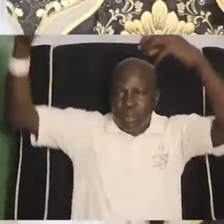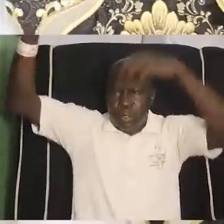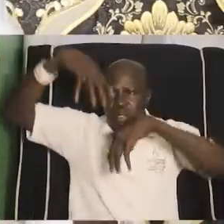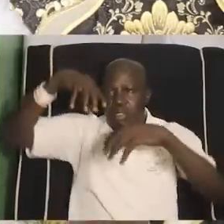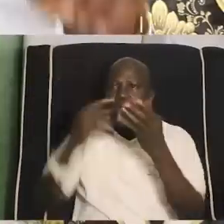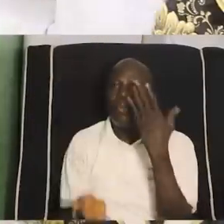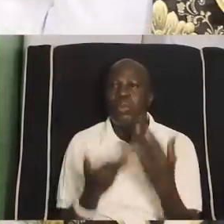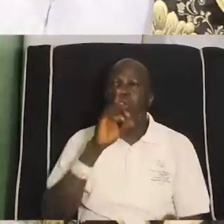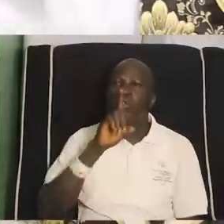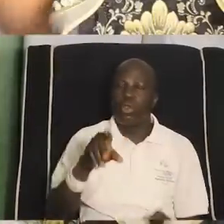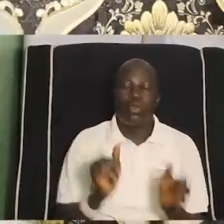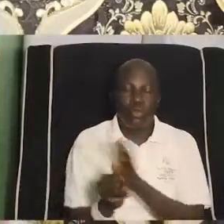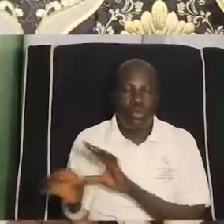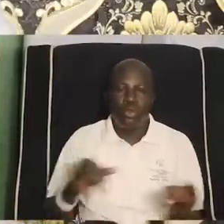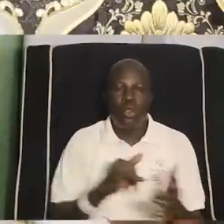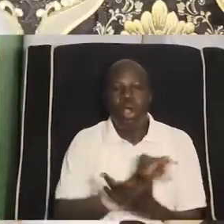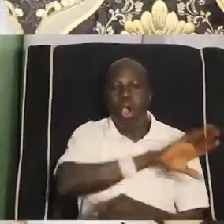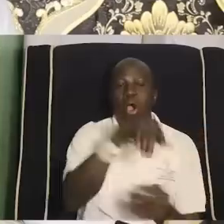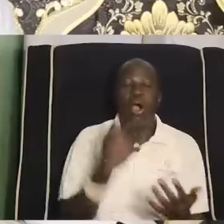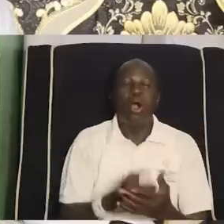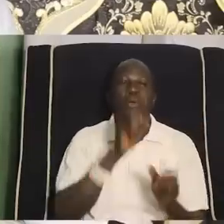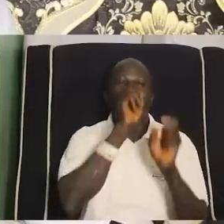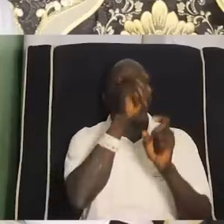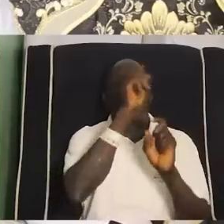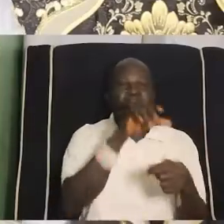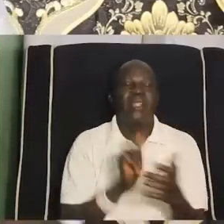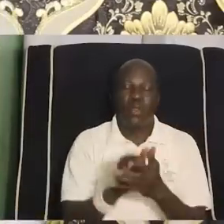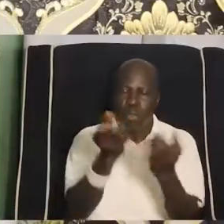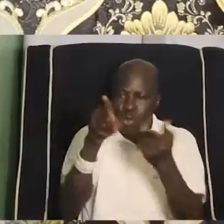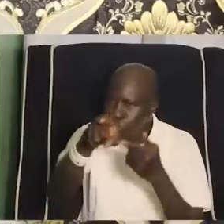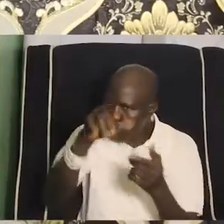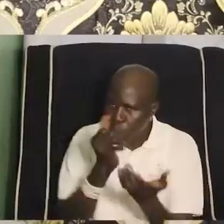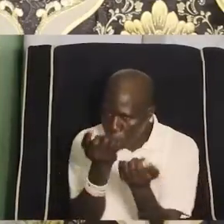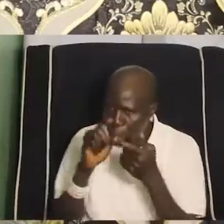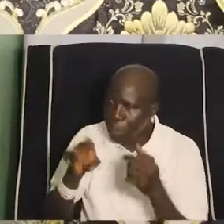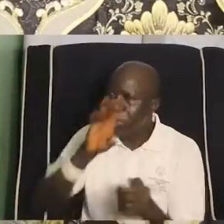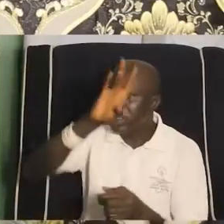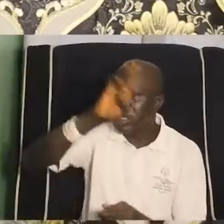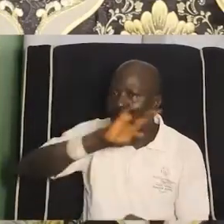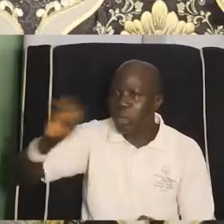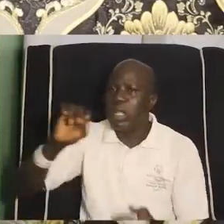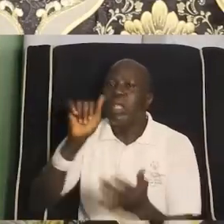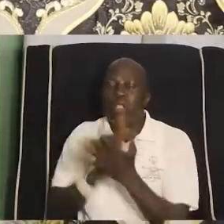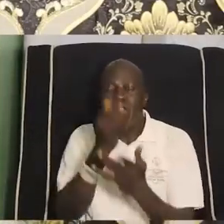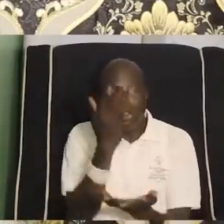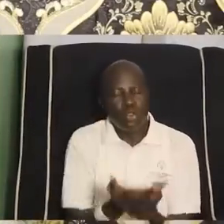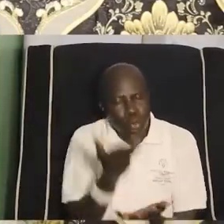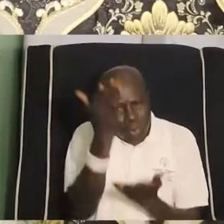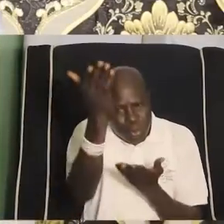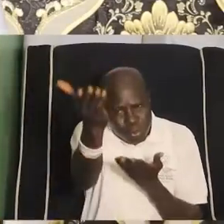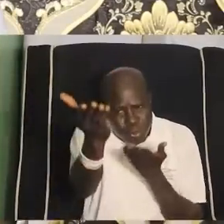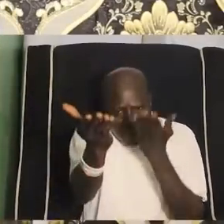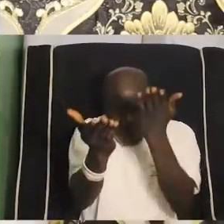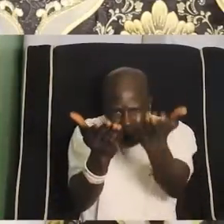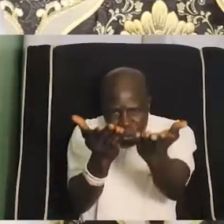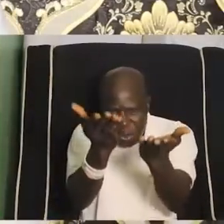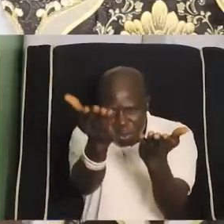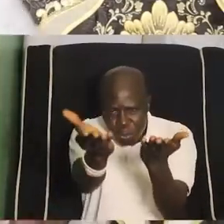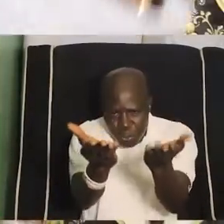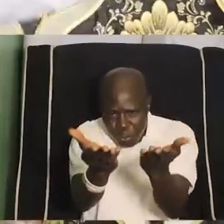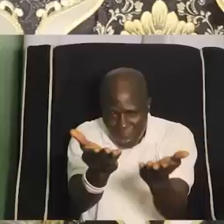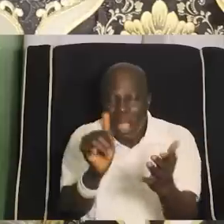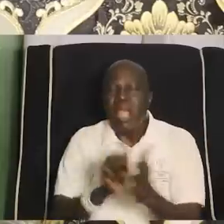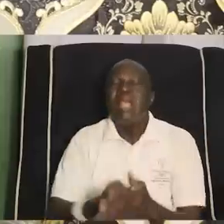Make sure you. Gbogbo e jọrọ re ma je mu. All the covenant for you. Already. And this one I was just stretch it